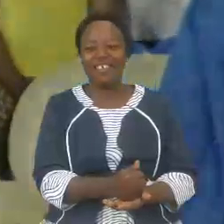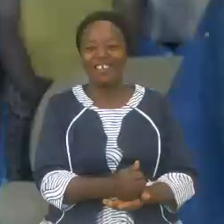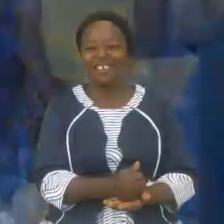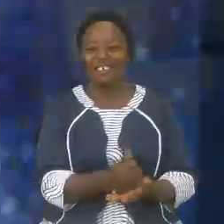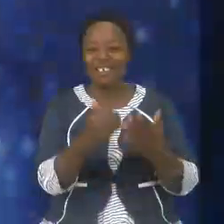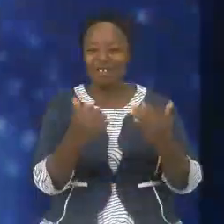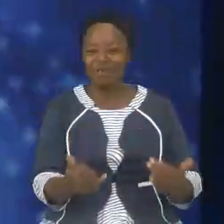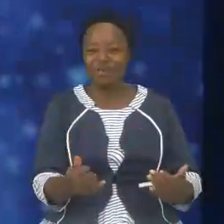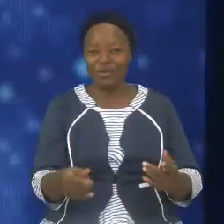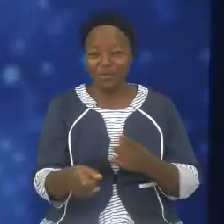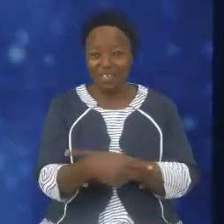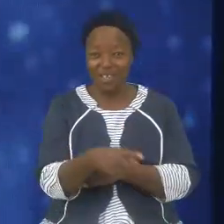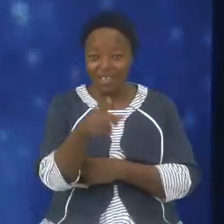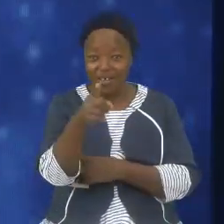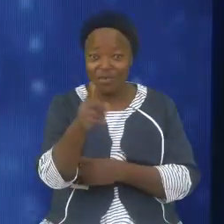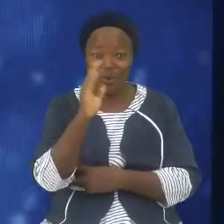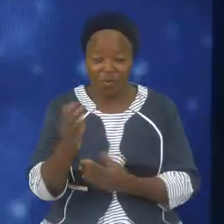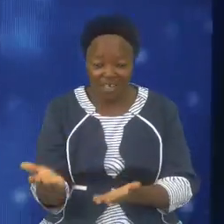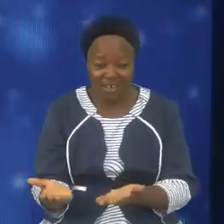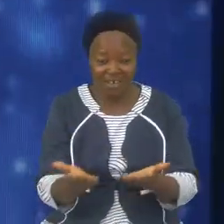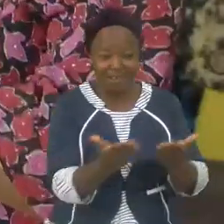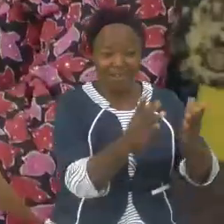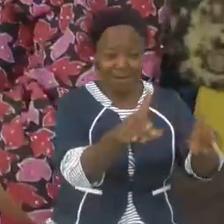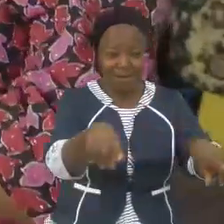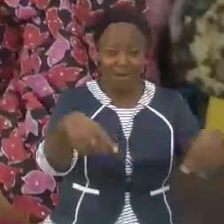Today, you will carry go.